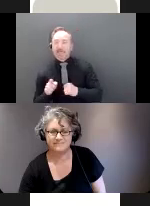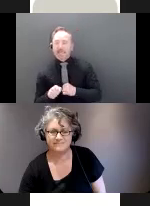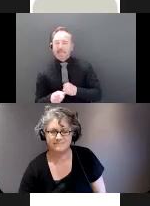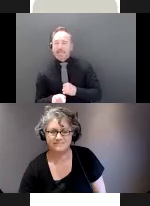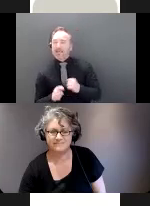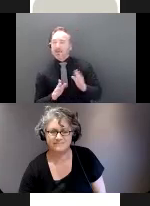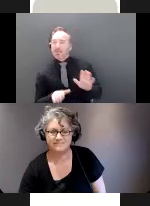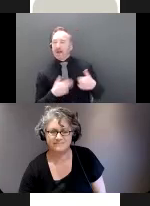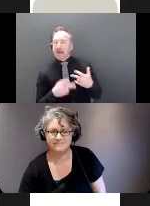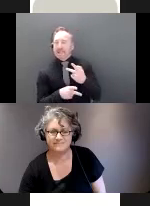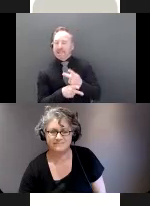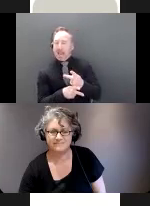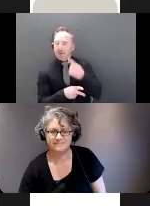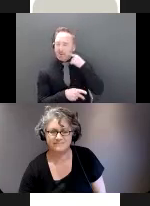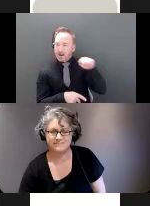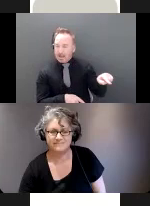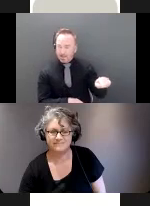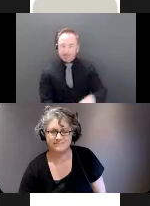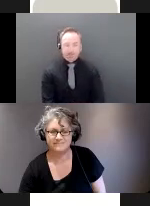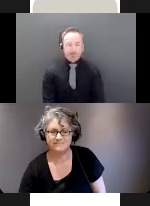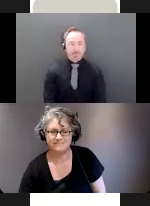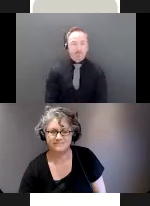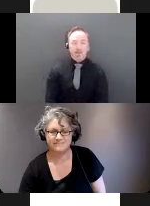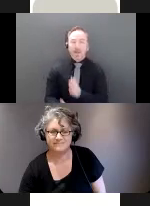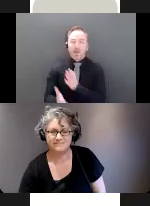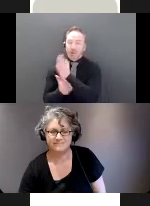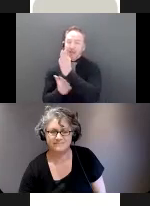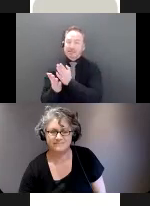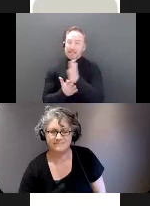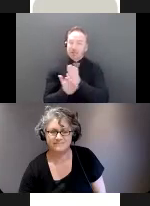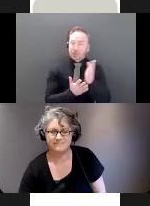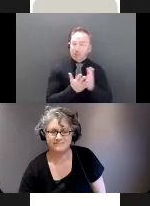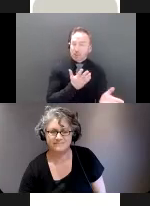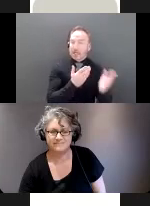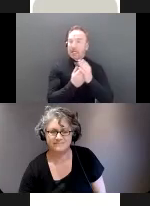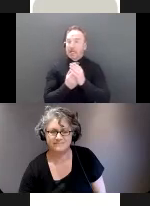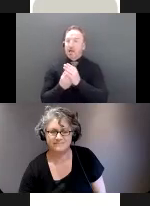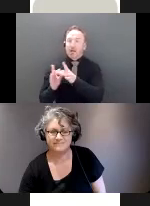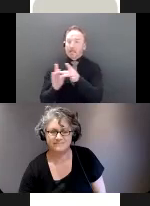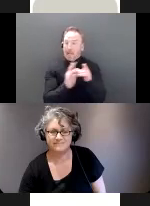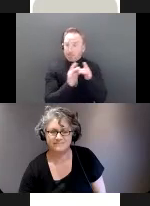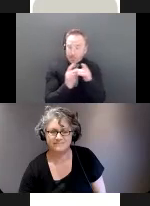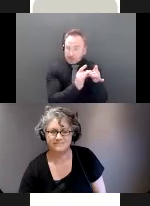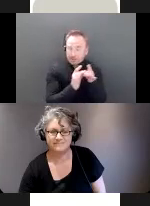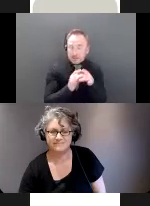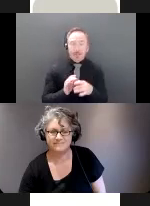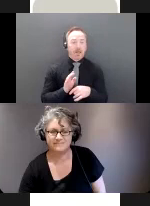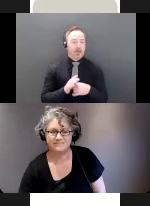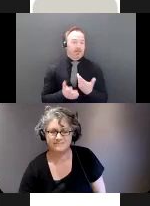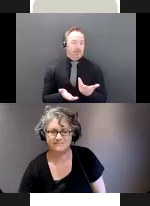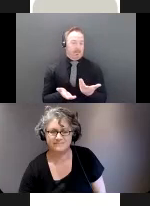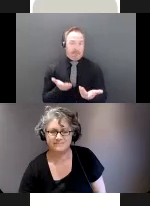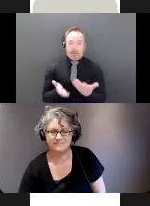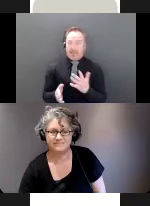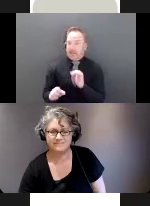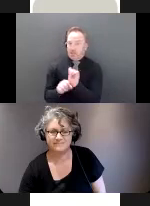Cross-sector collaboration, and that includes older women in the workplace as well, whether they're volunteering, whether